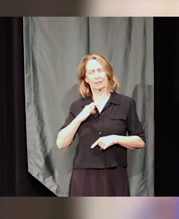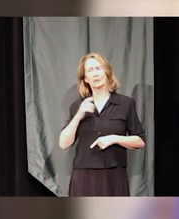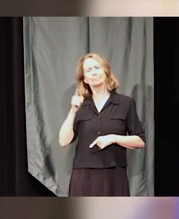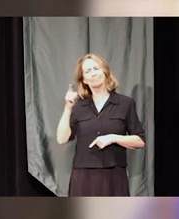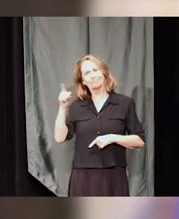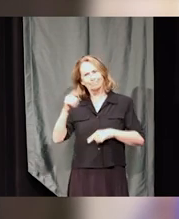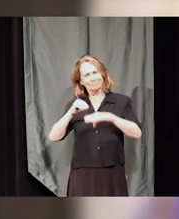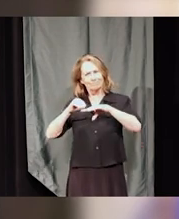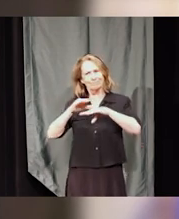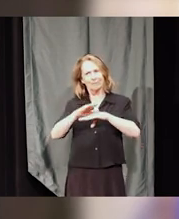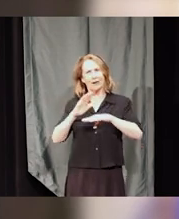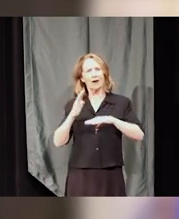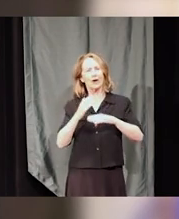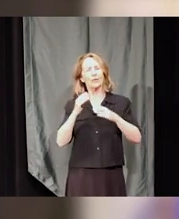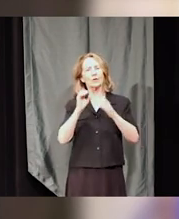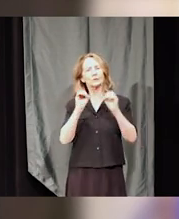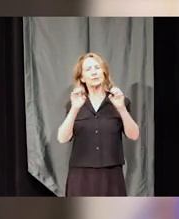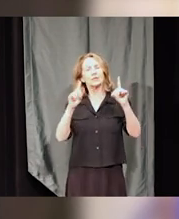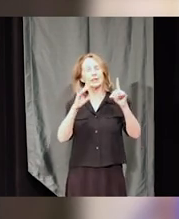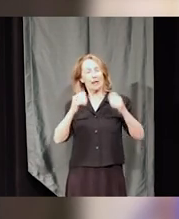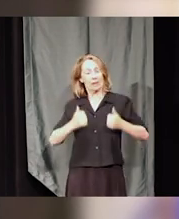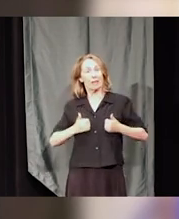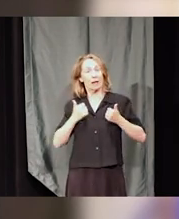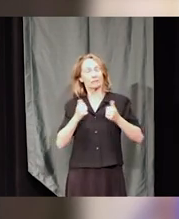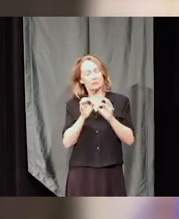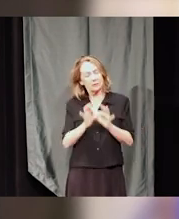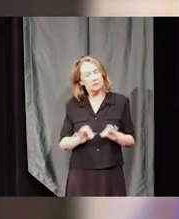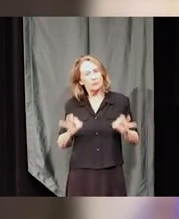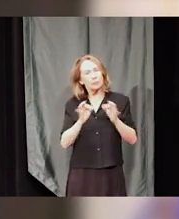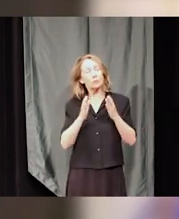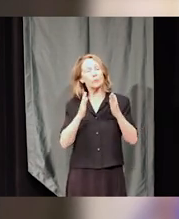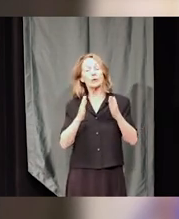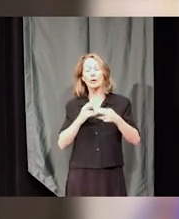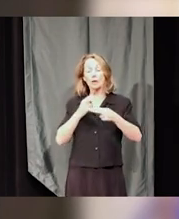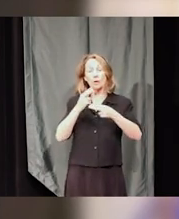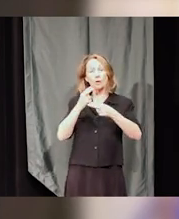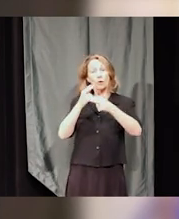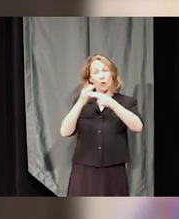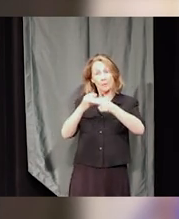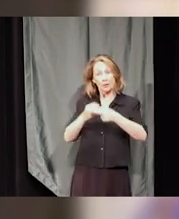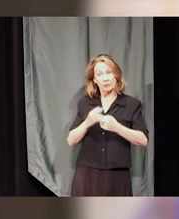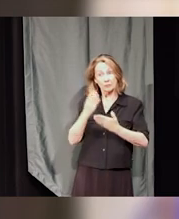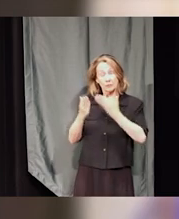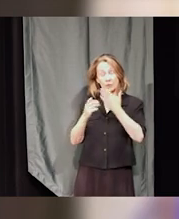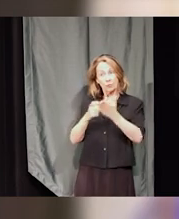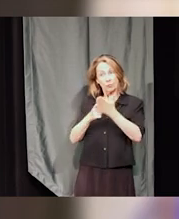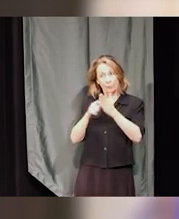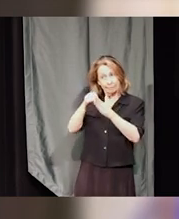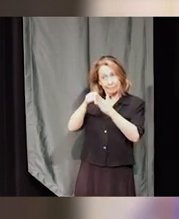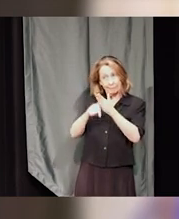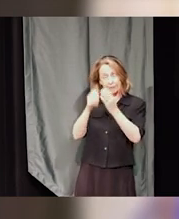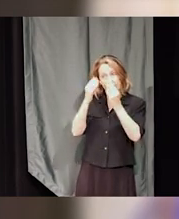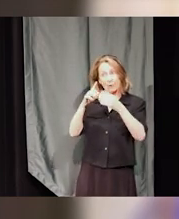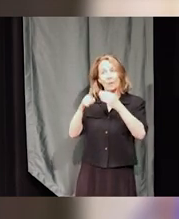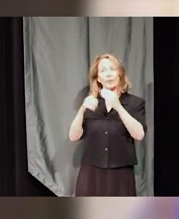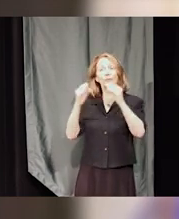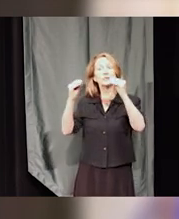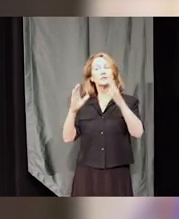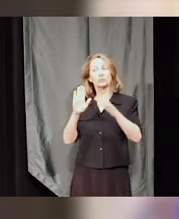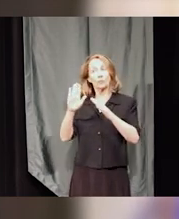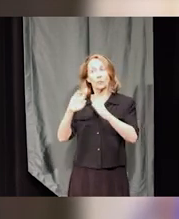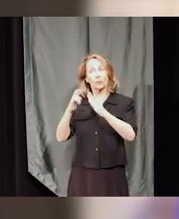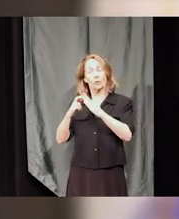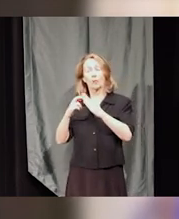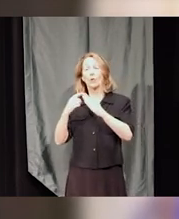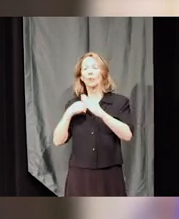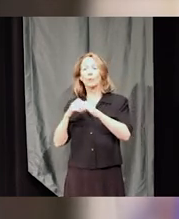and lives in a meaningful way. Nominations require detailed information about the educator's role and are solicited from all